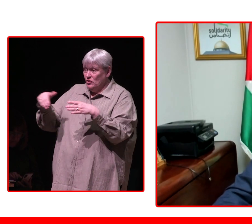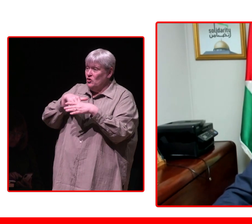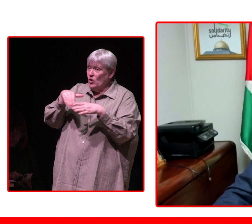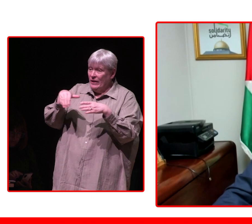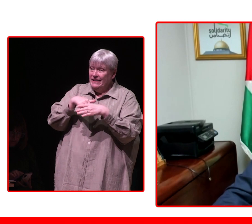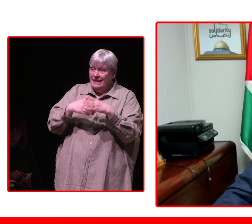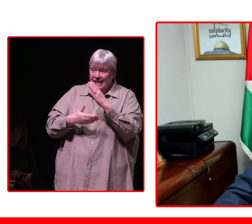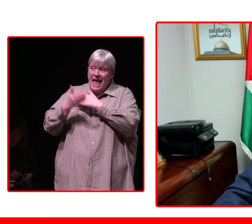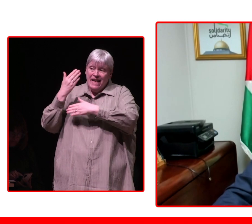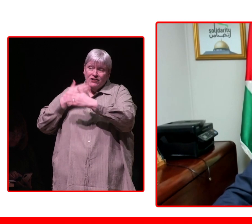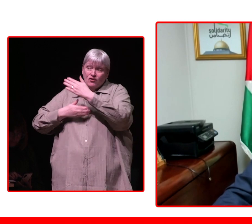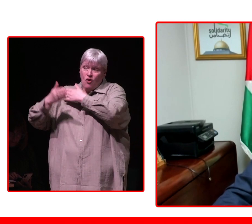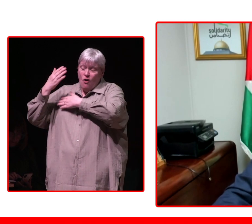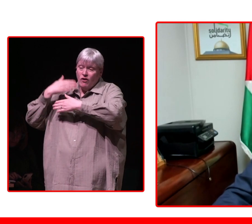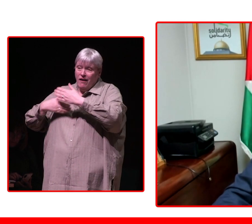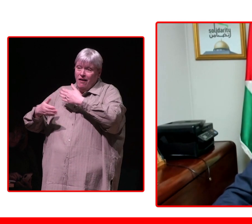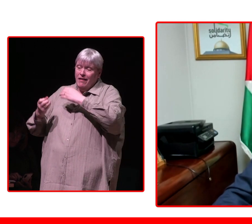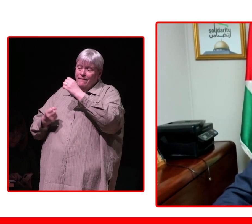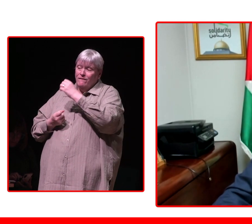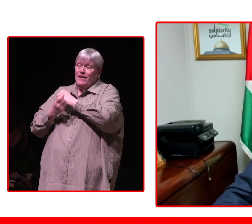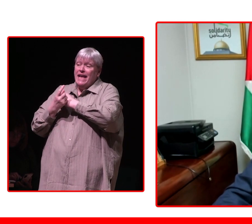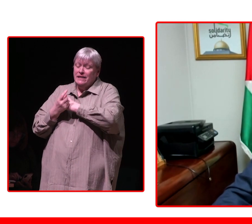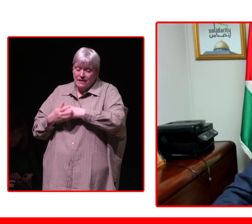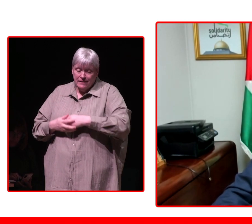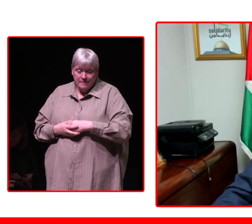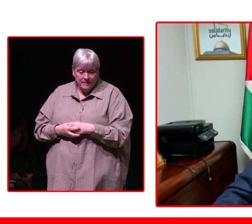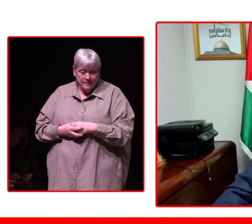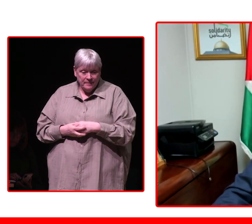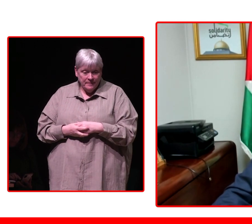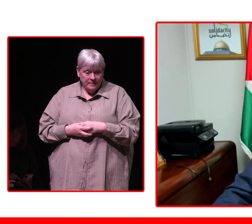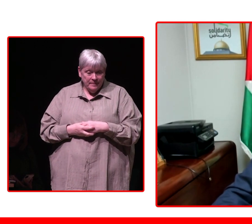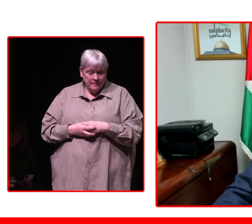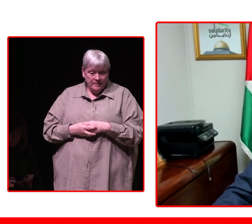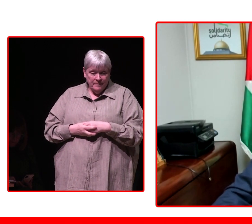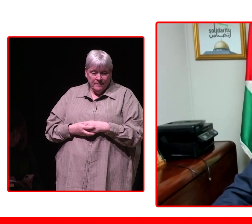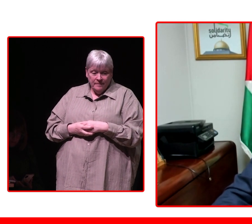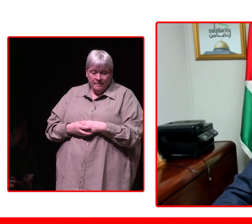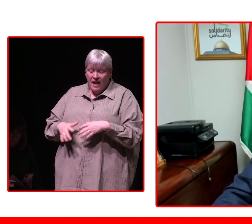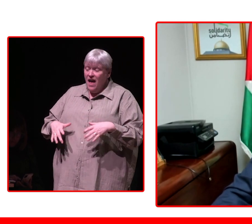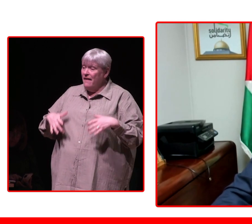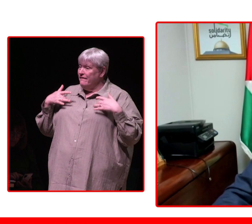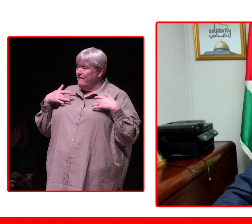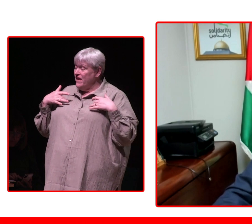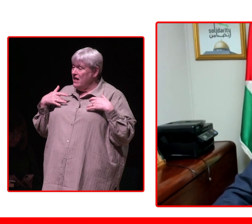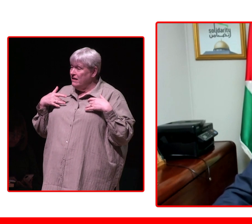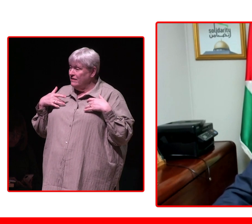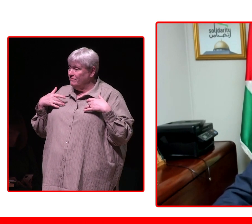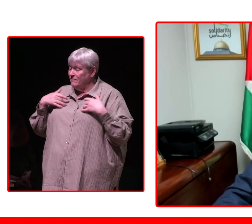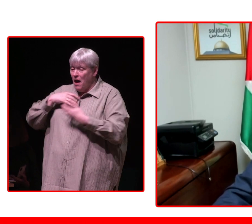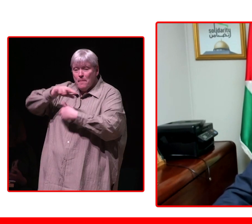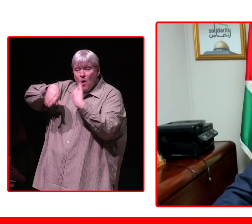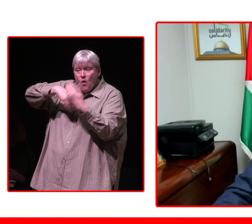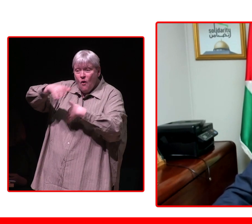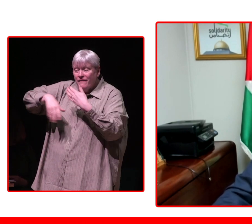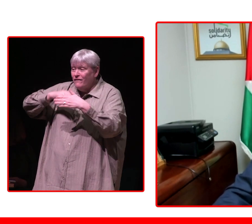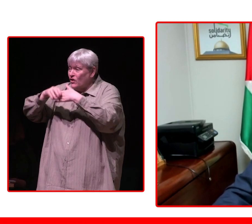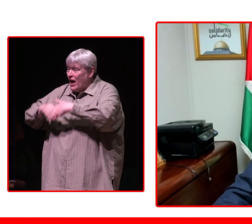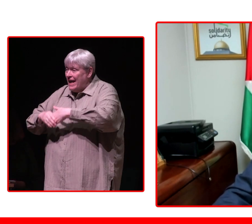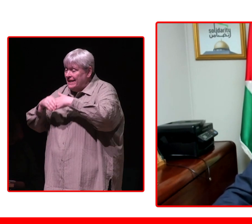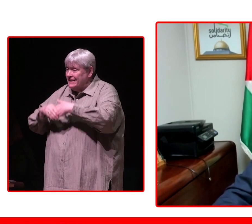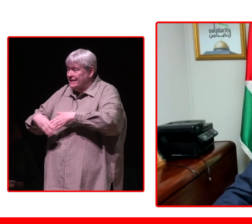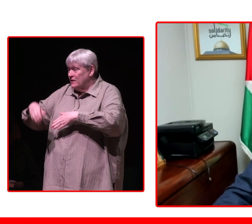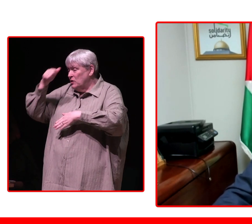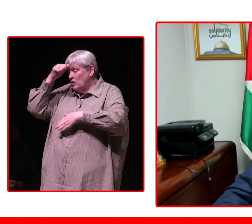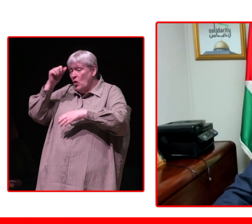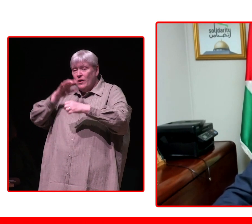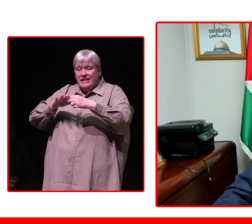historic event. So I truly feel among Friends, as you know, the